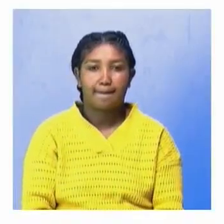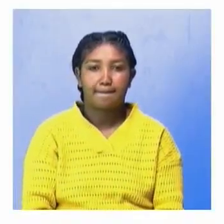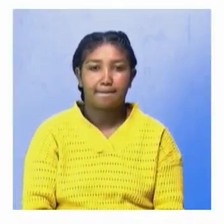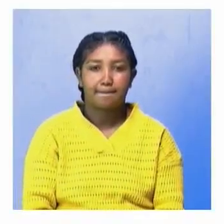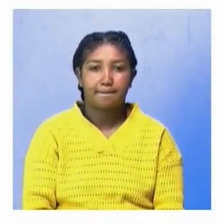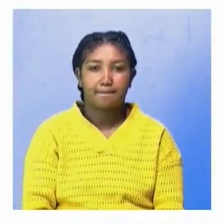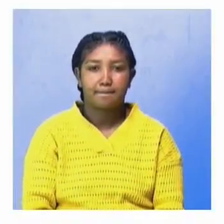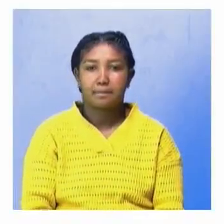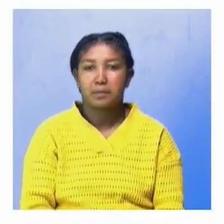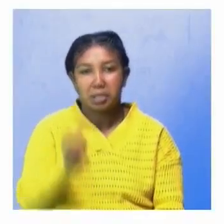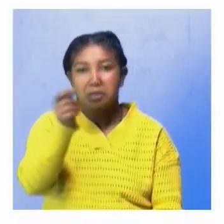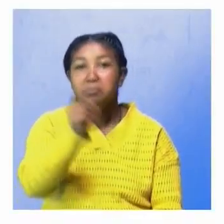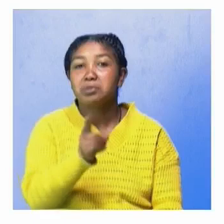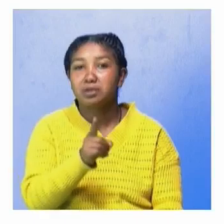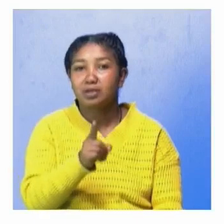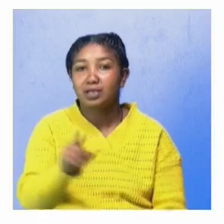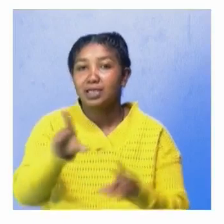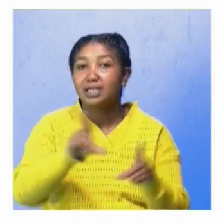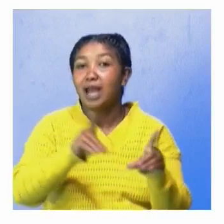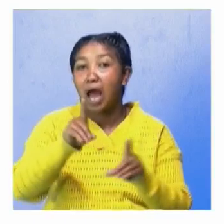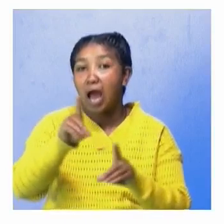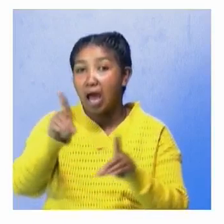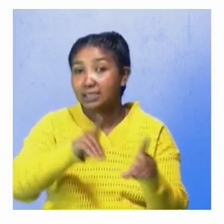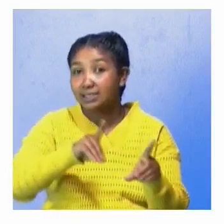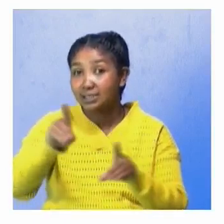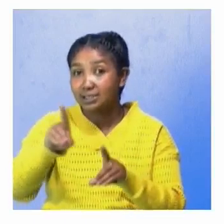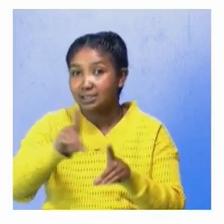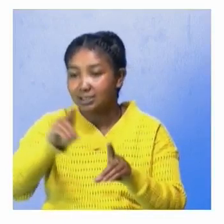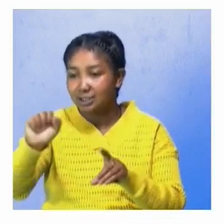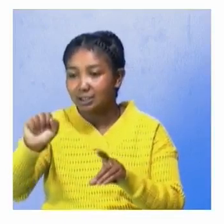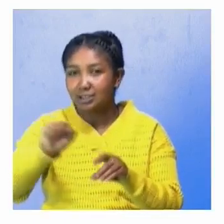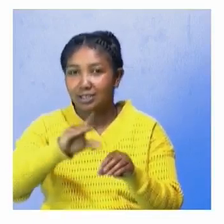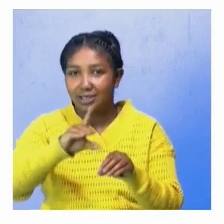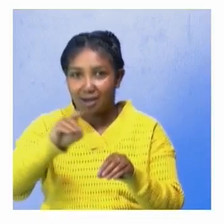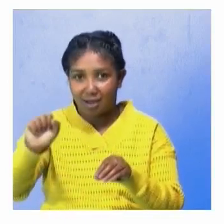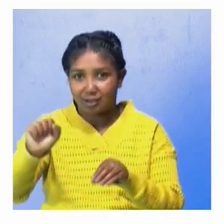What can we say? Does not